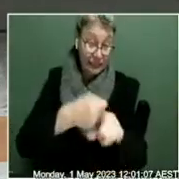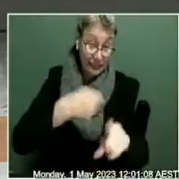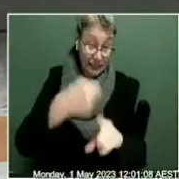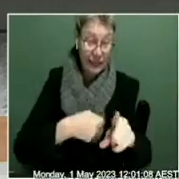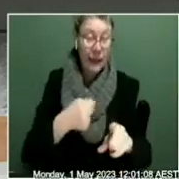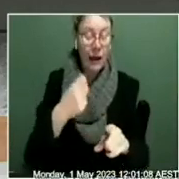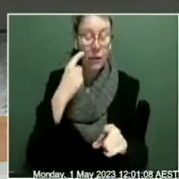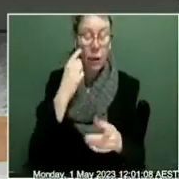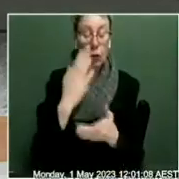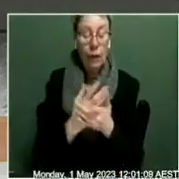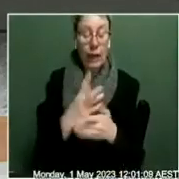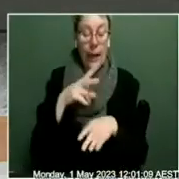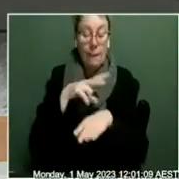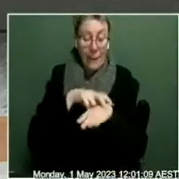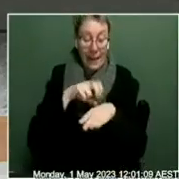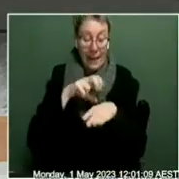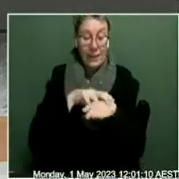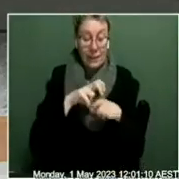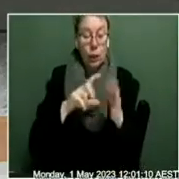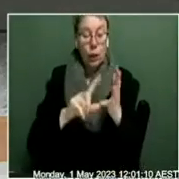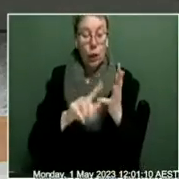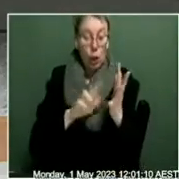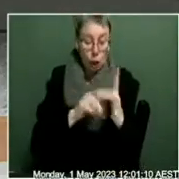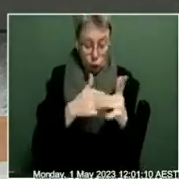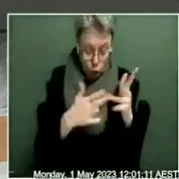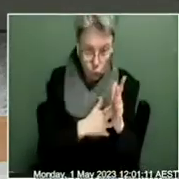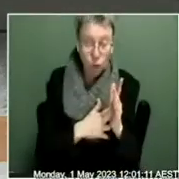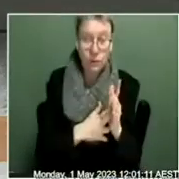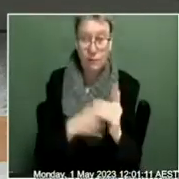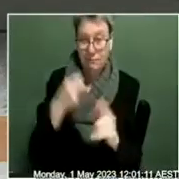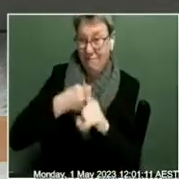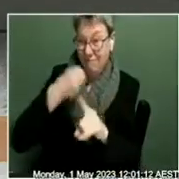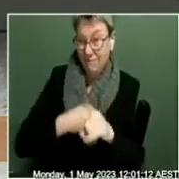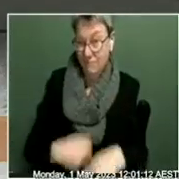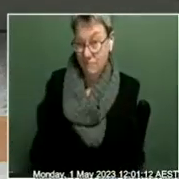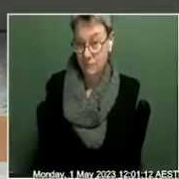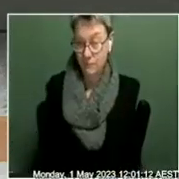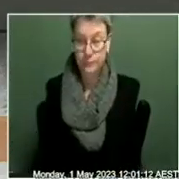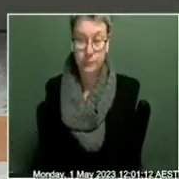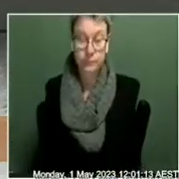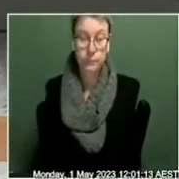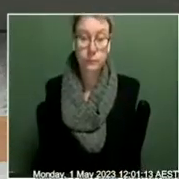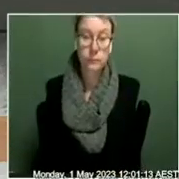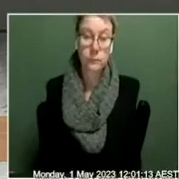I was just going to move now to part of that,